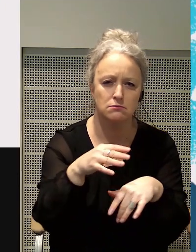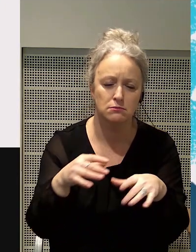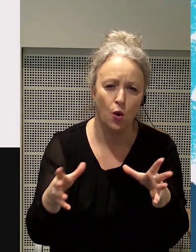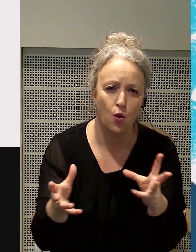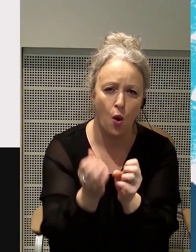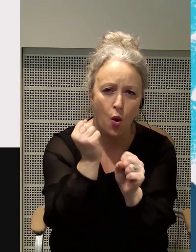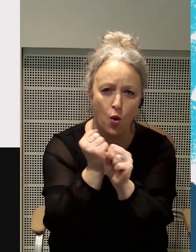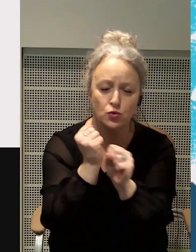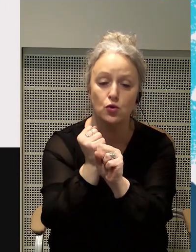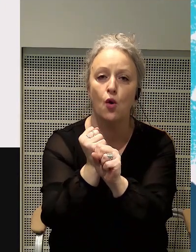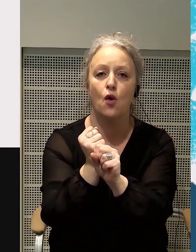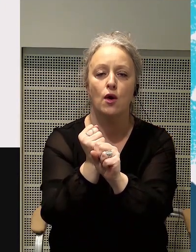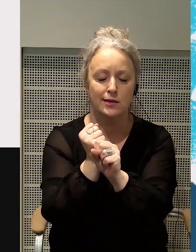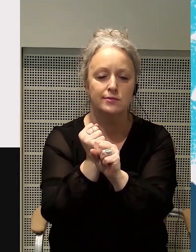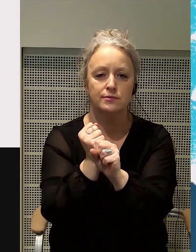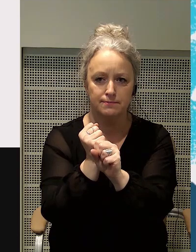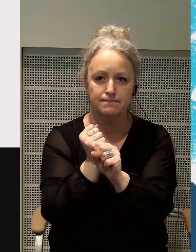development is here to stay.